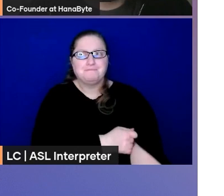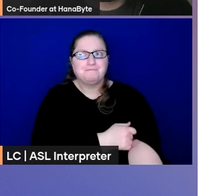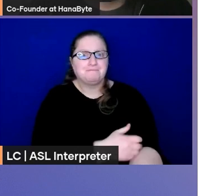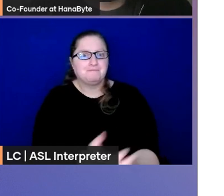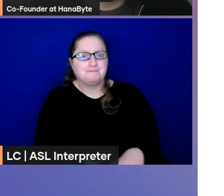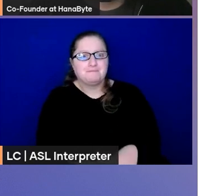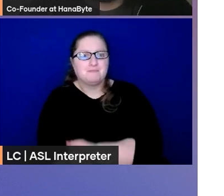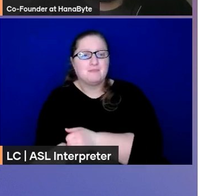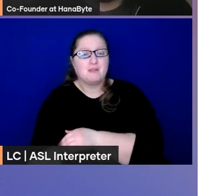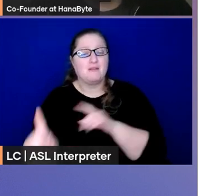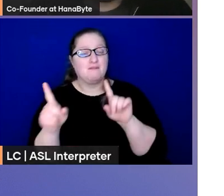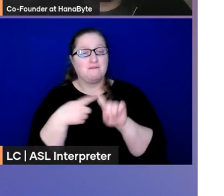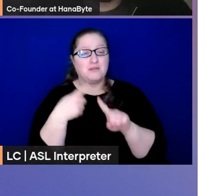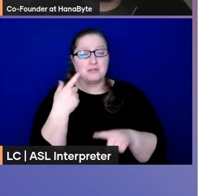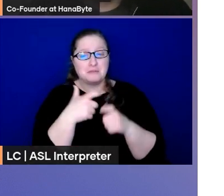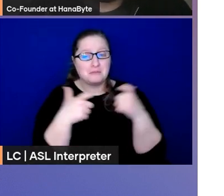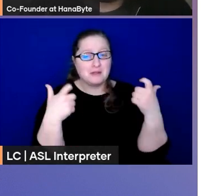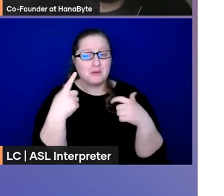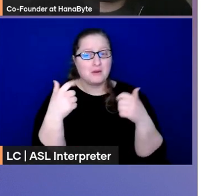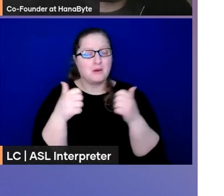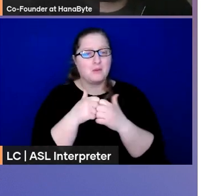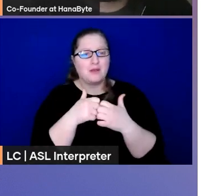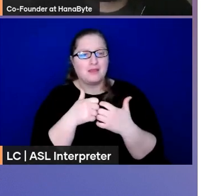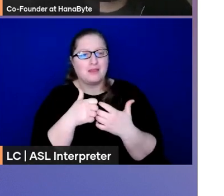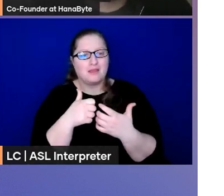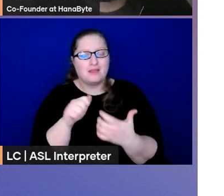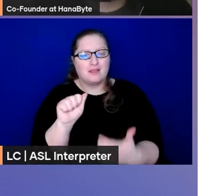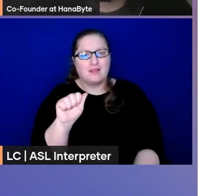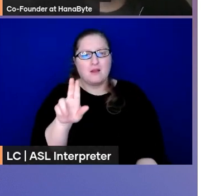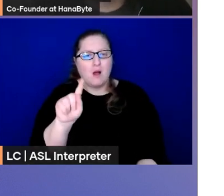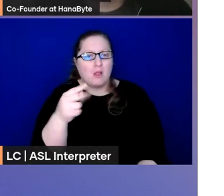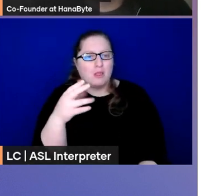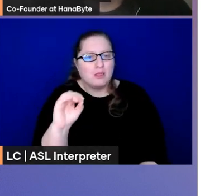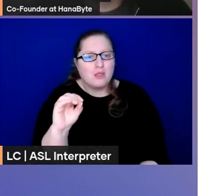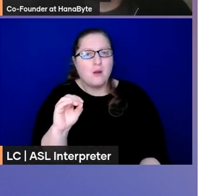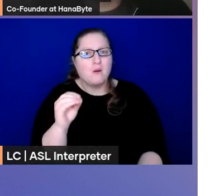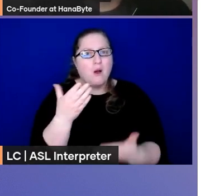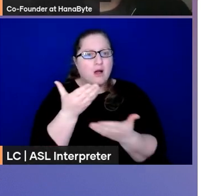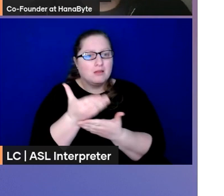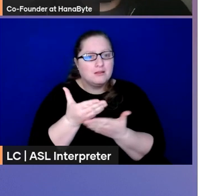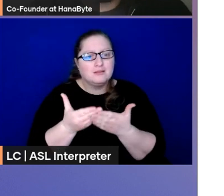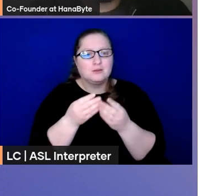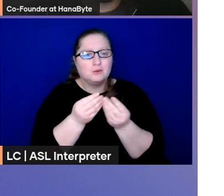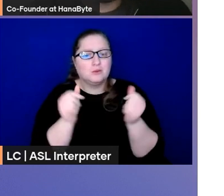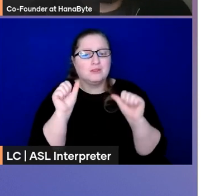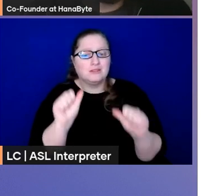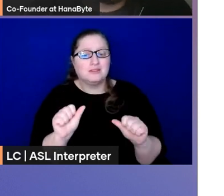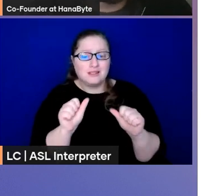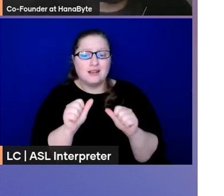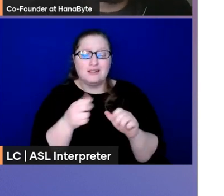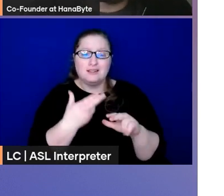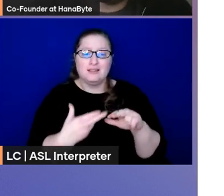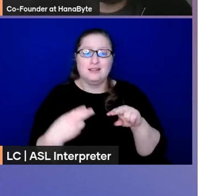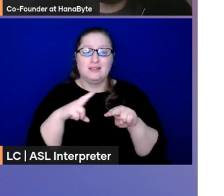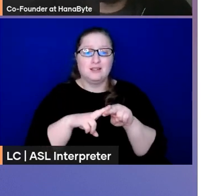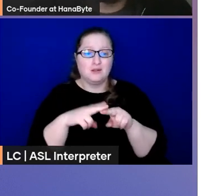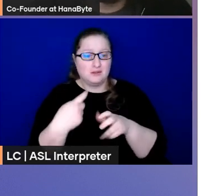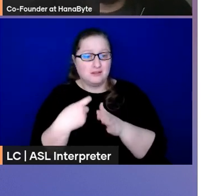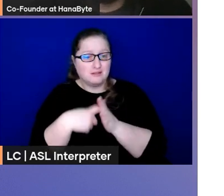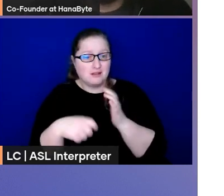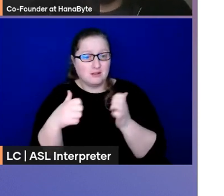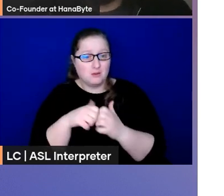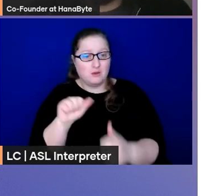first big one is with Auth0, right? Authentication solutions can significantly increase costs. So with